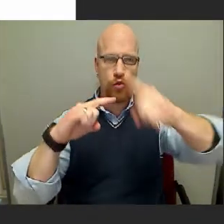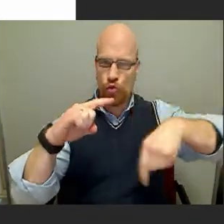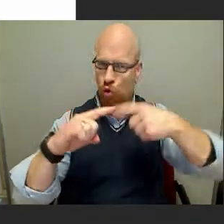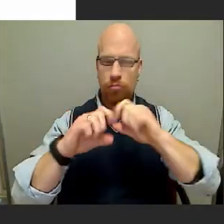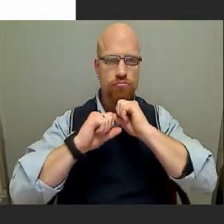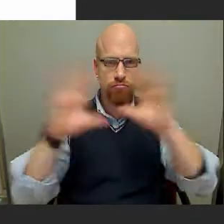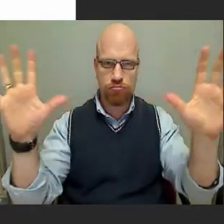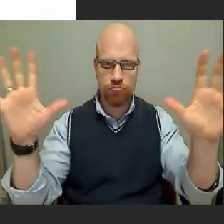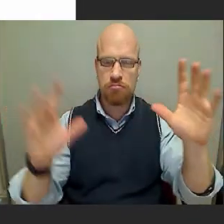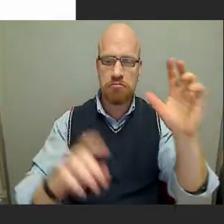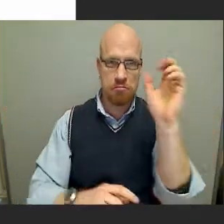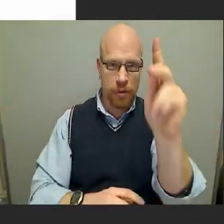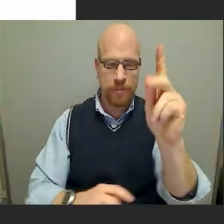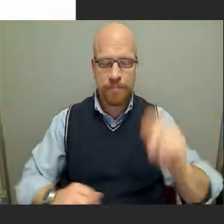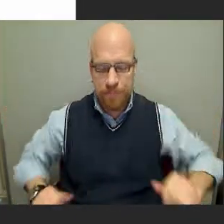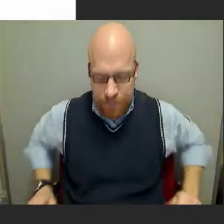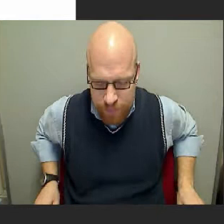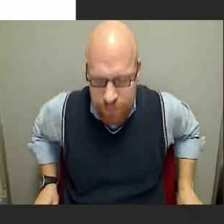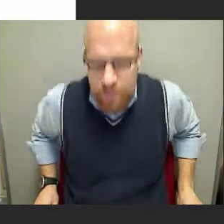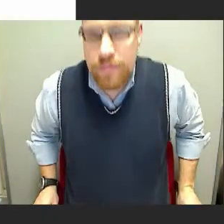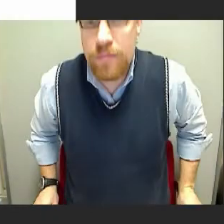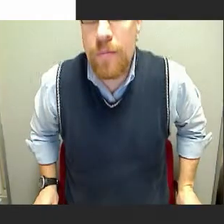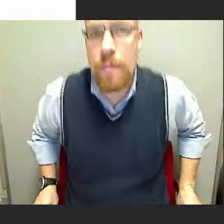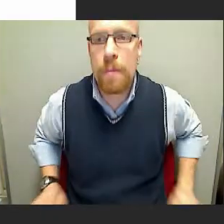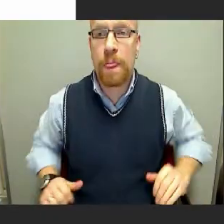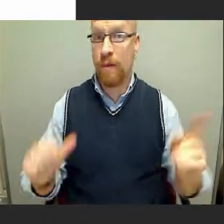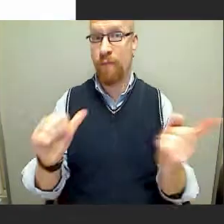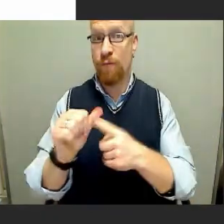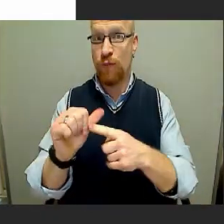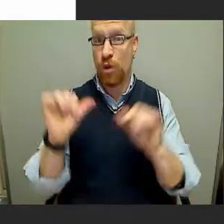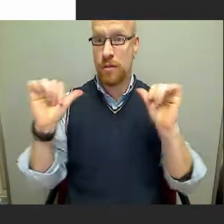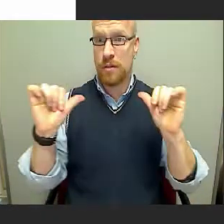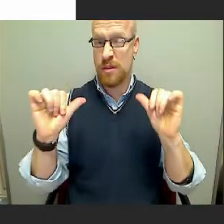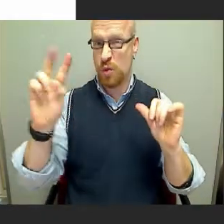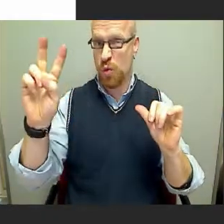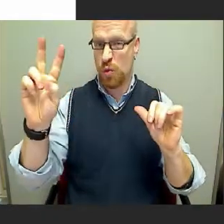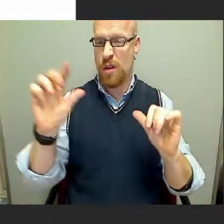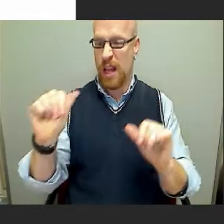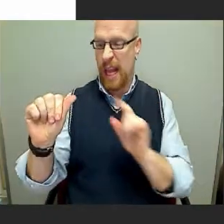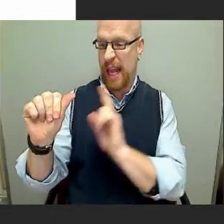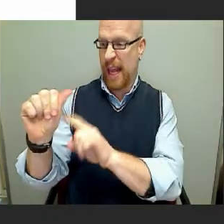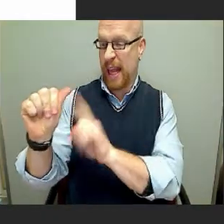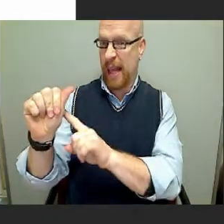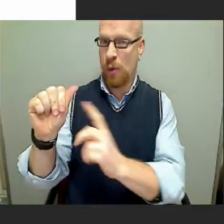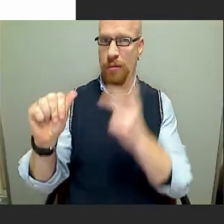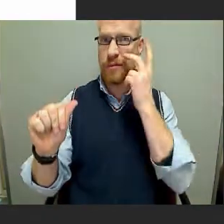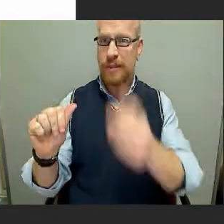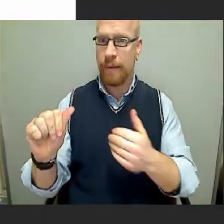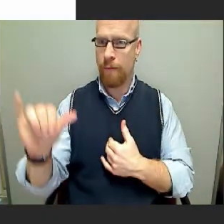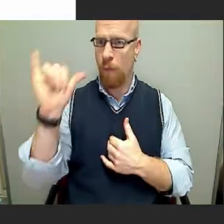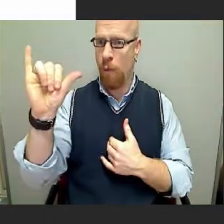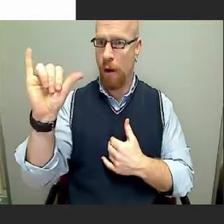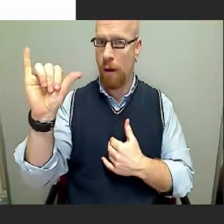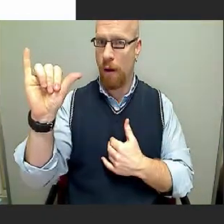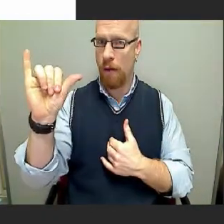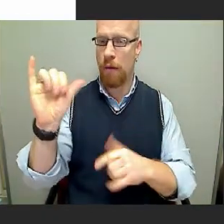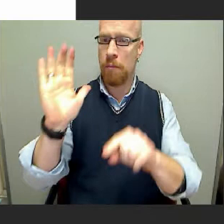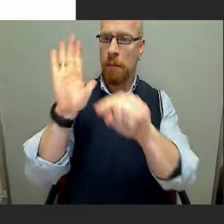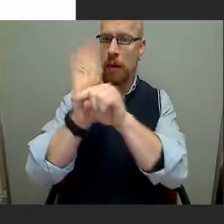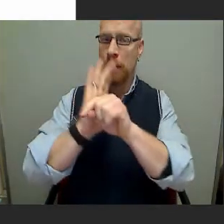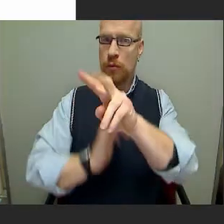steep or how flat will be or what direction will go but these lines are not curved they are not circles they are straight lines